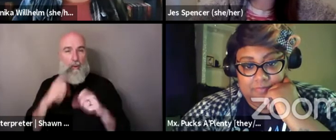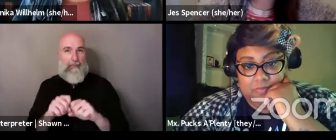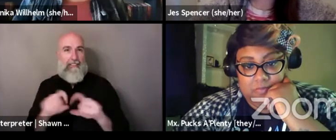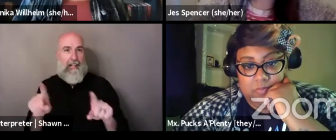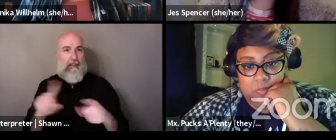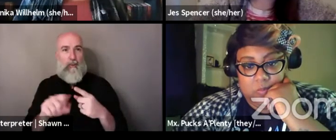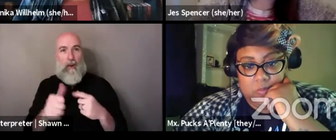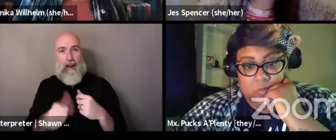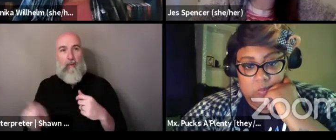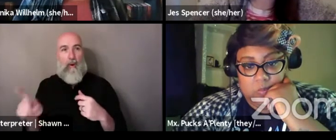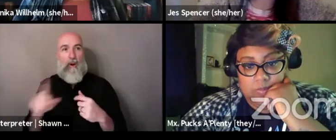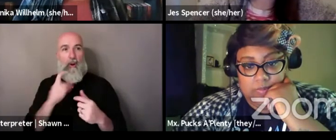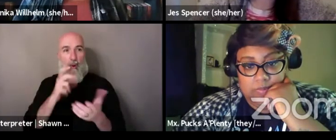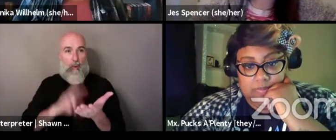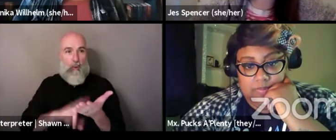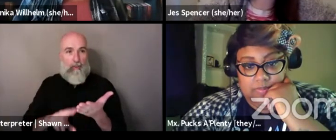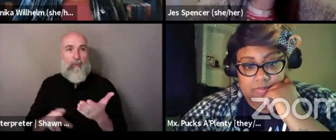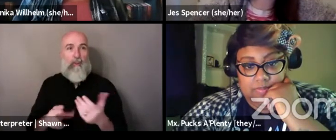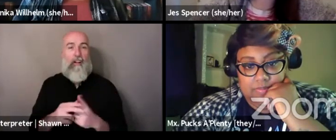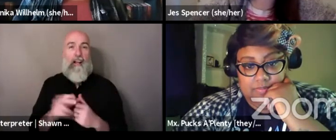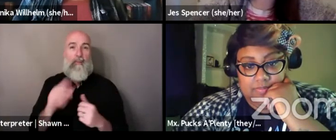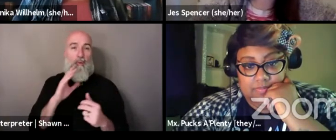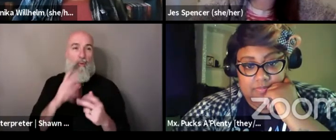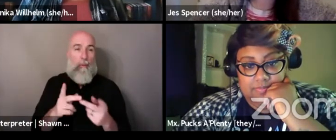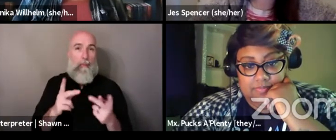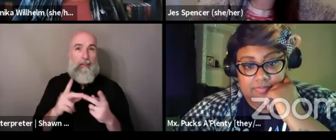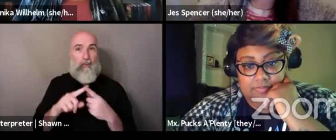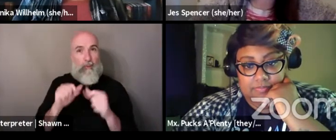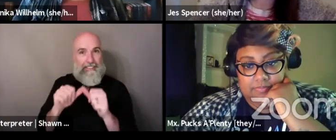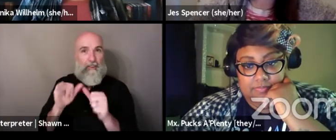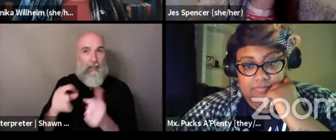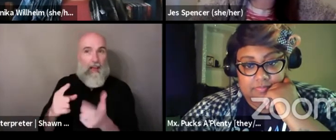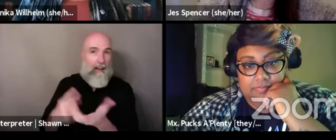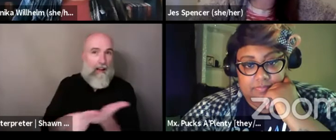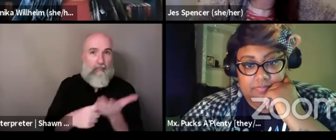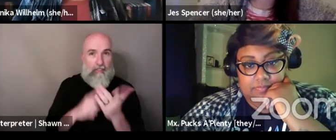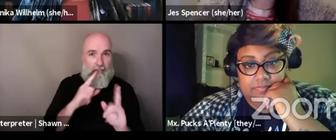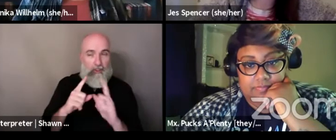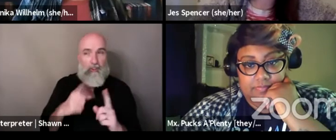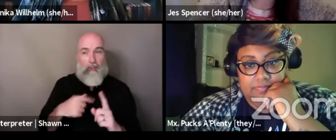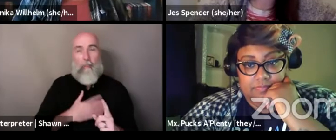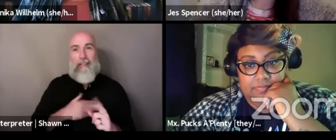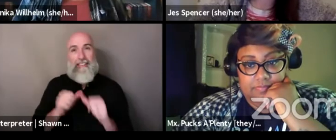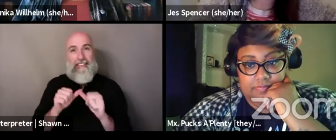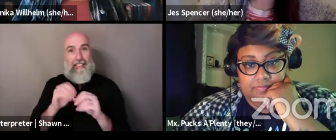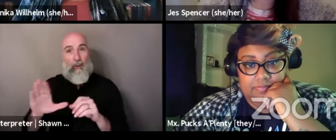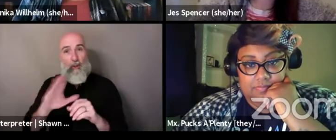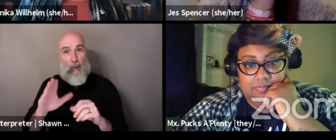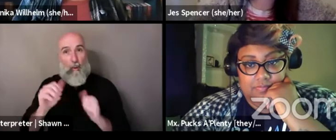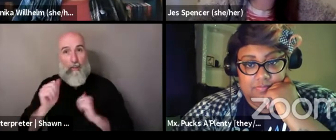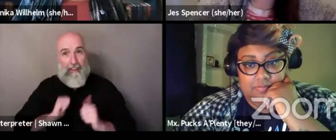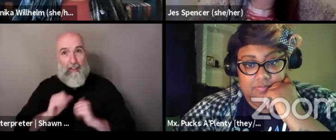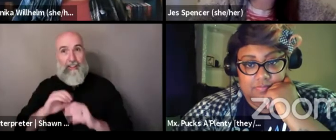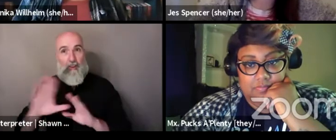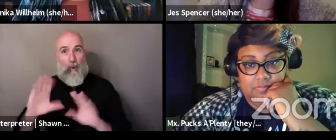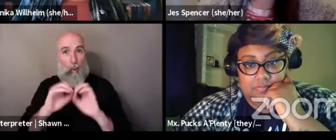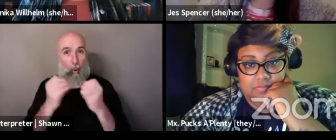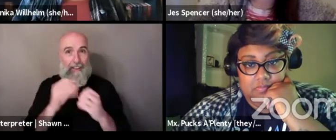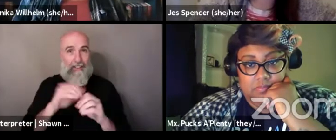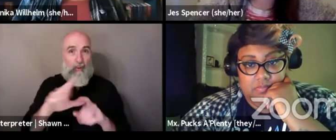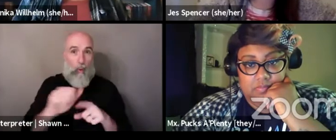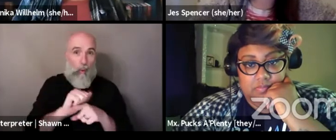everyone who registered will be a place to continue this conversation, but please continue it in your theaters, in your organizations, in your